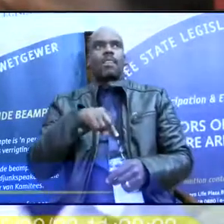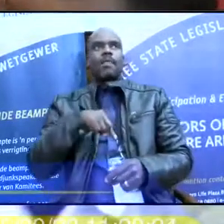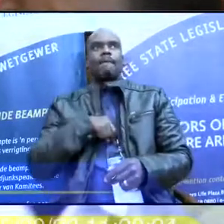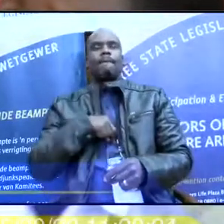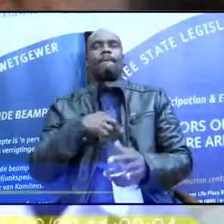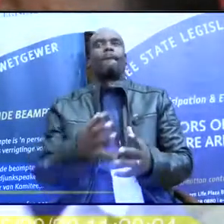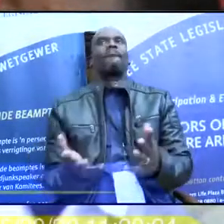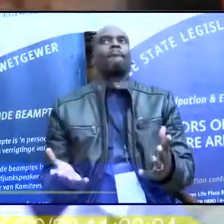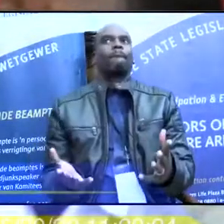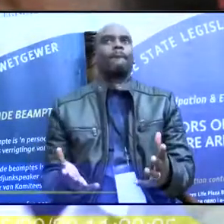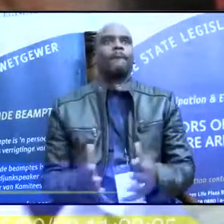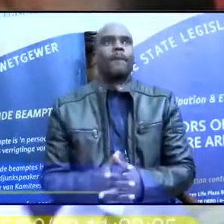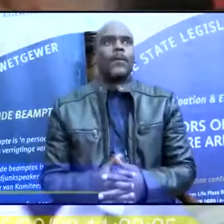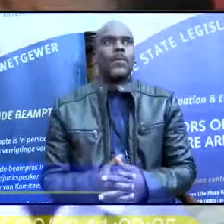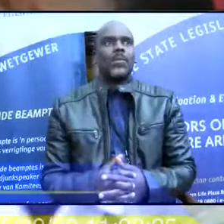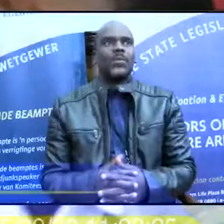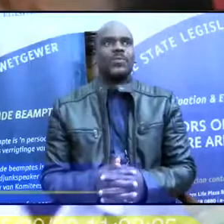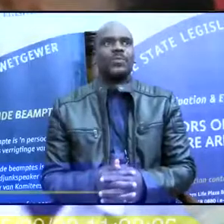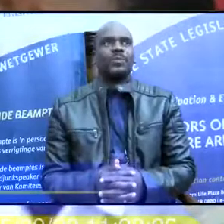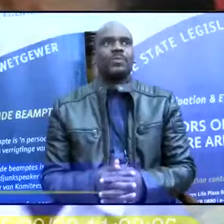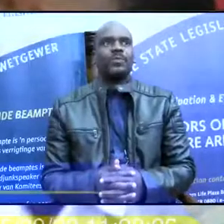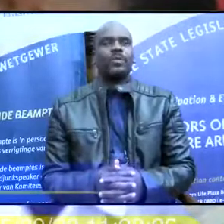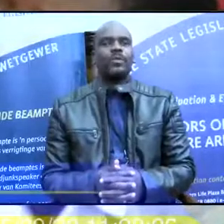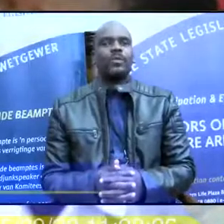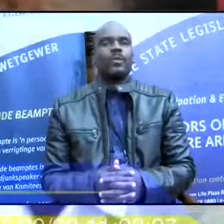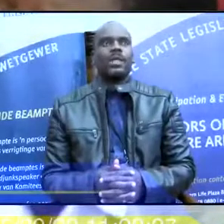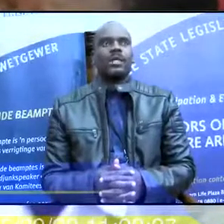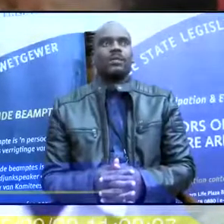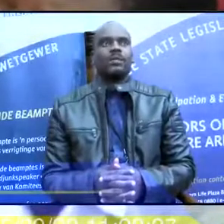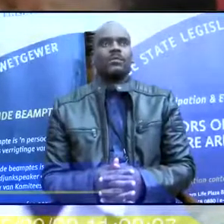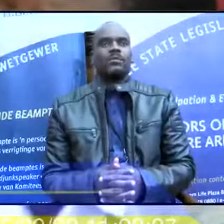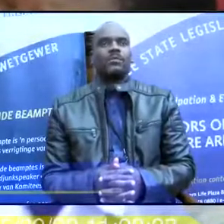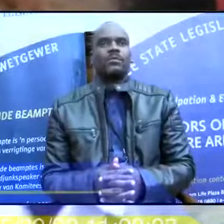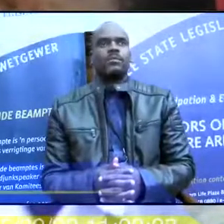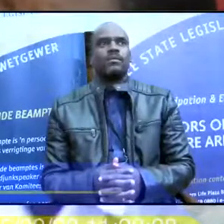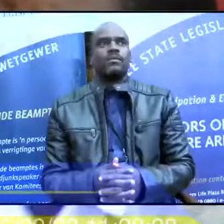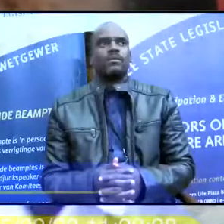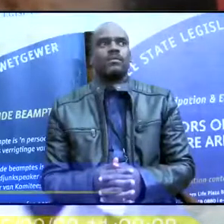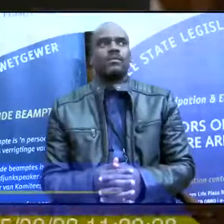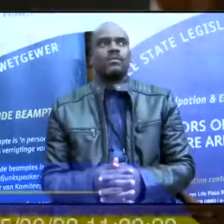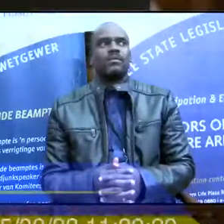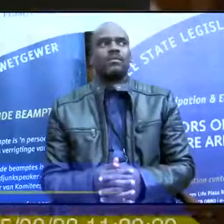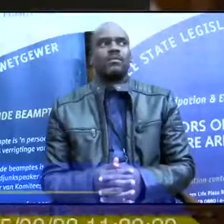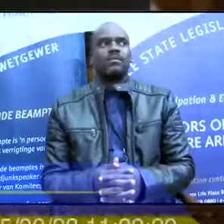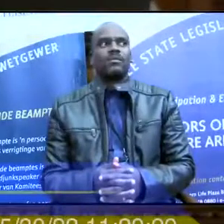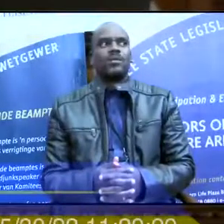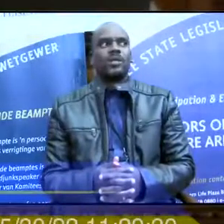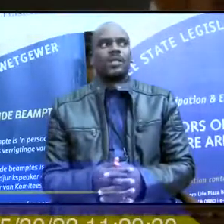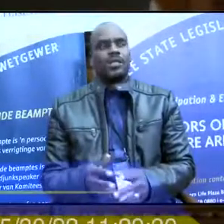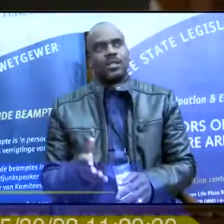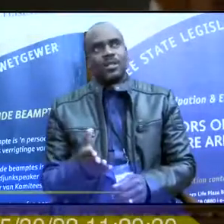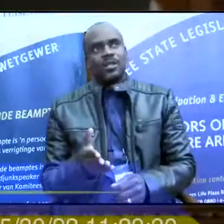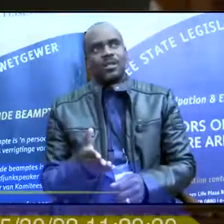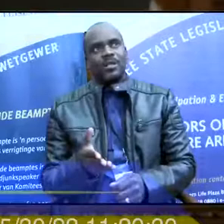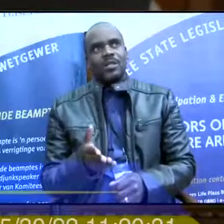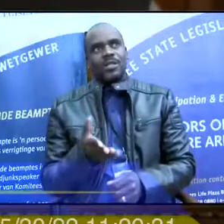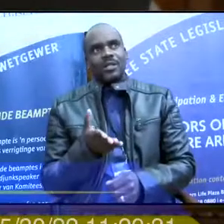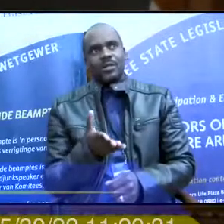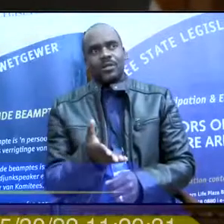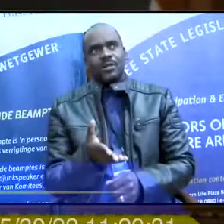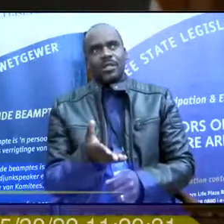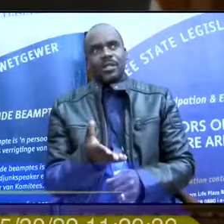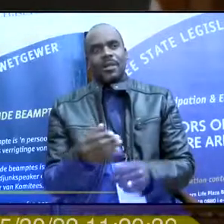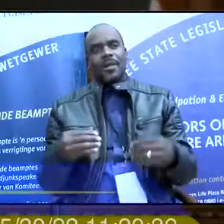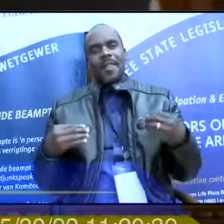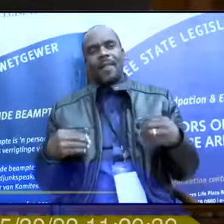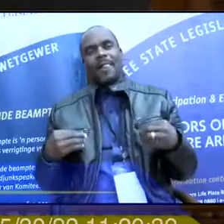some of those poverty unemployment challenges that we are receiving supporting local smm ears and what we're doing as